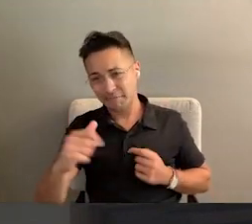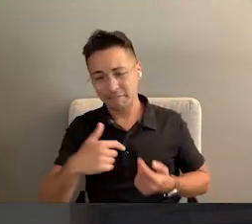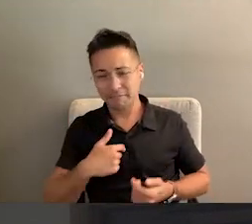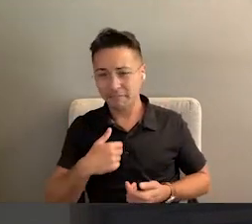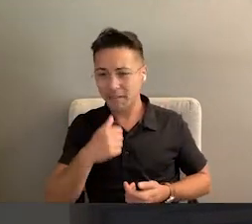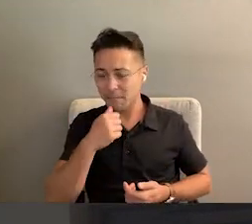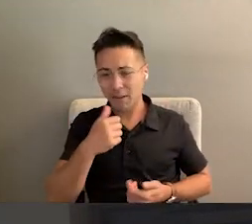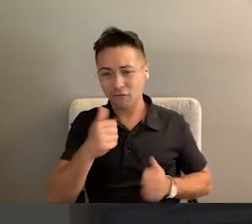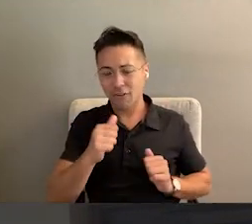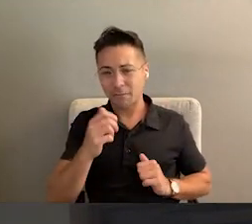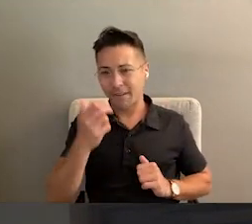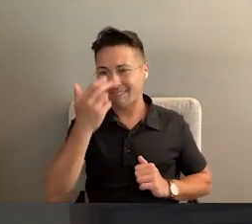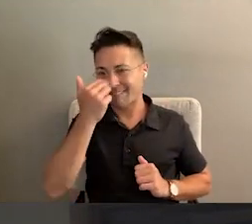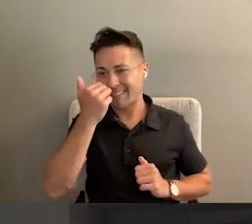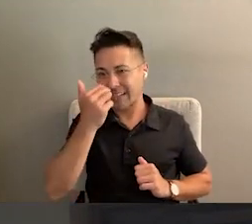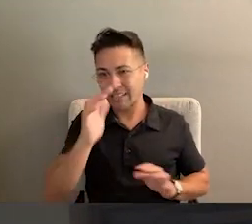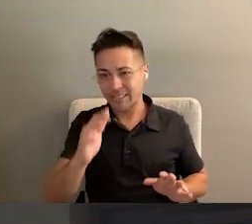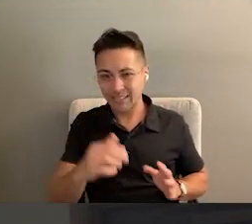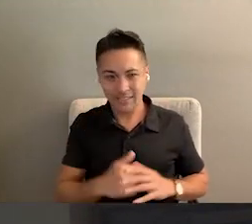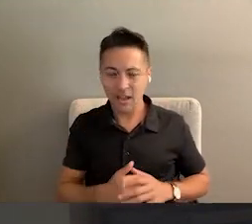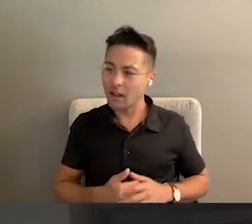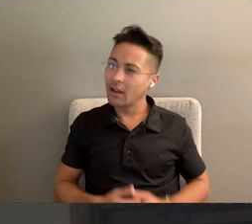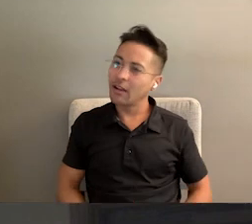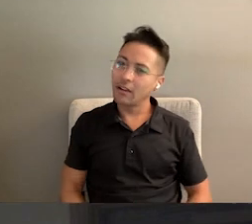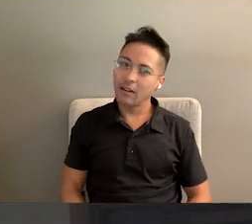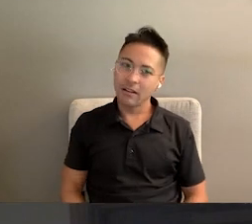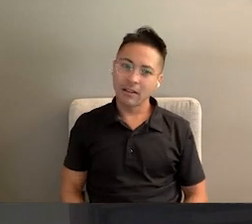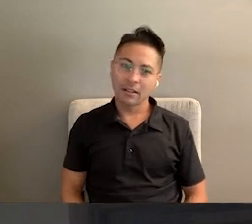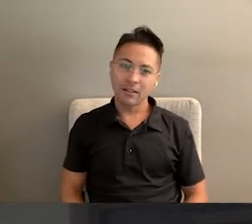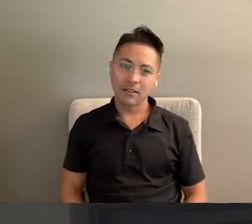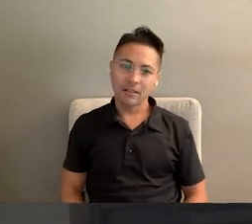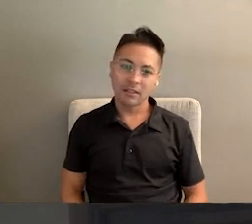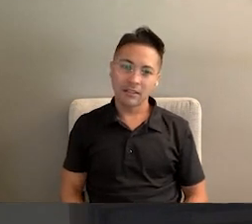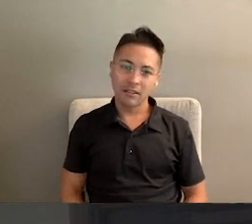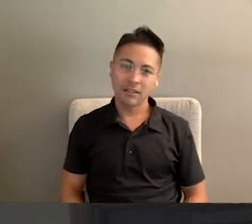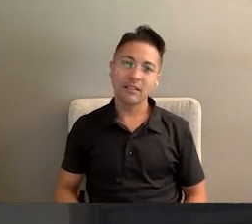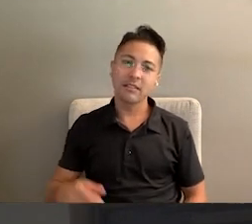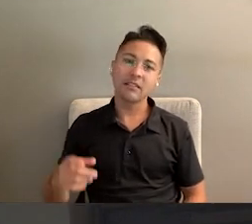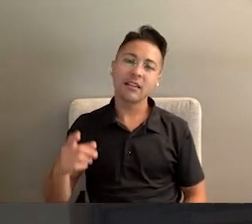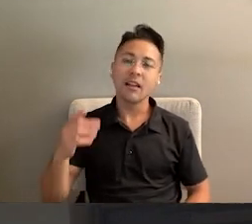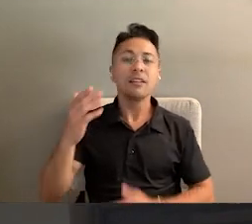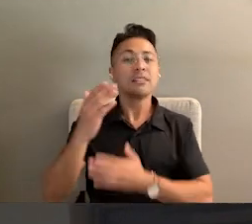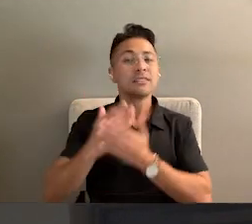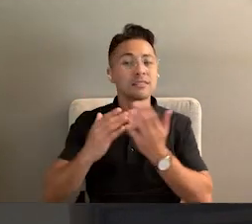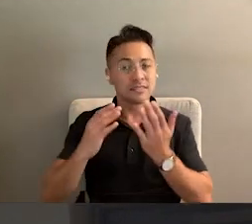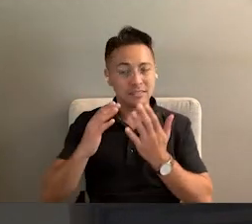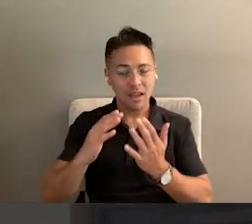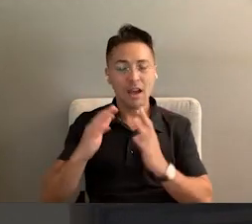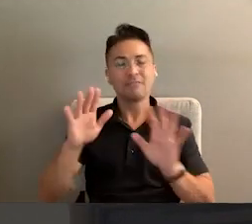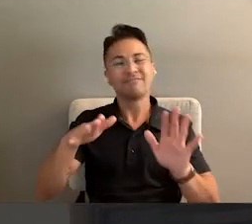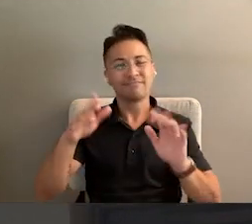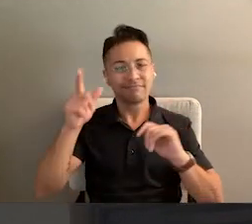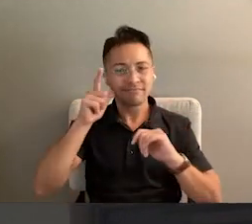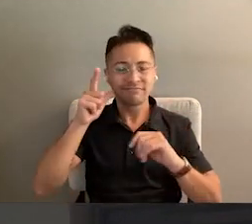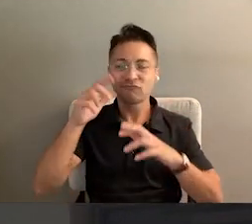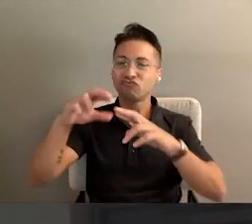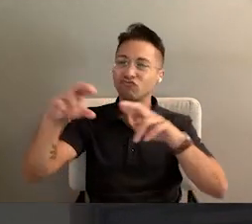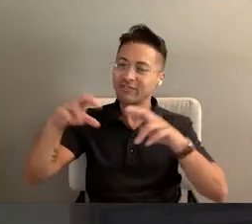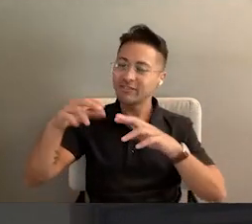So, I'm serious. I'm serious too, and I don't mean to sound funny about that. I don't wanna dog them, but they